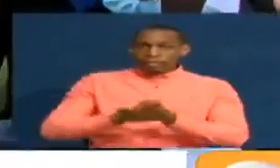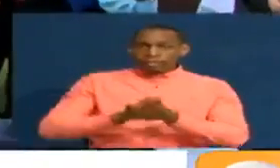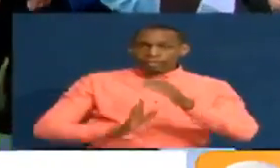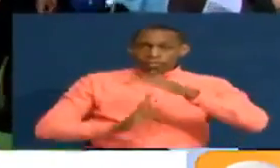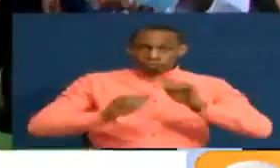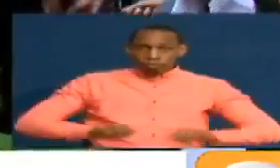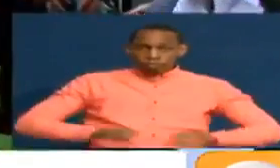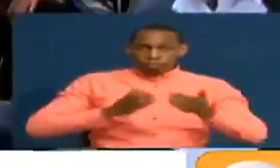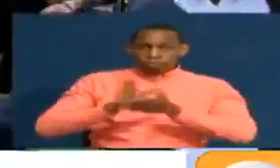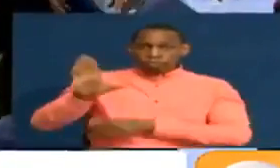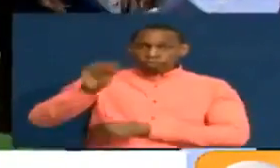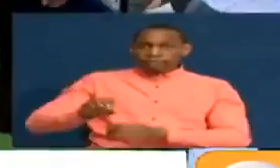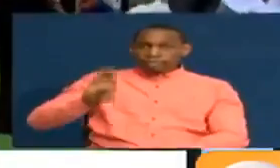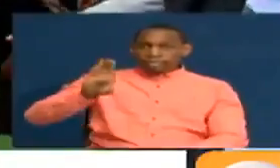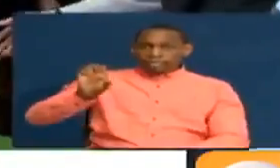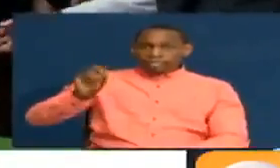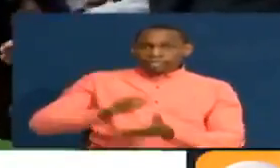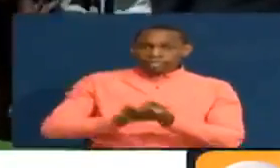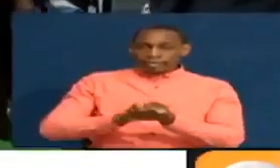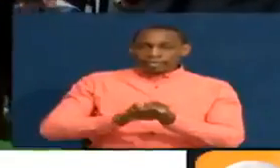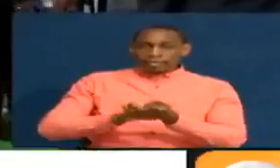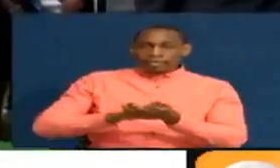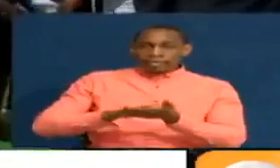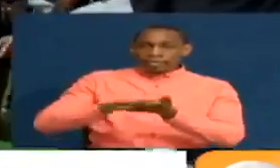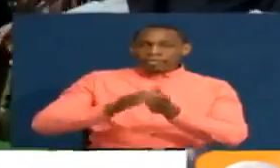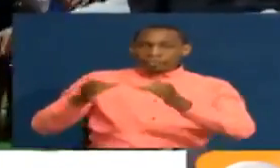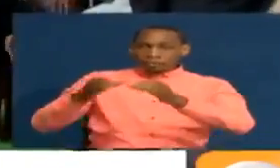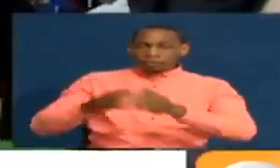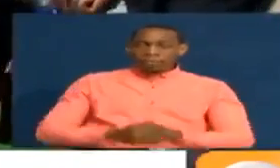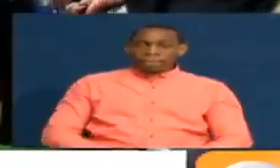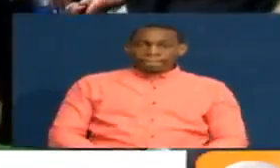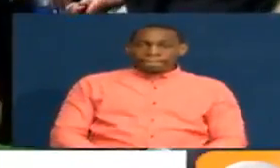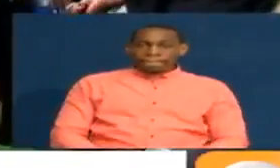the Year by the Africa CEO Forum based in Geneva.